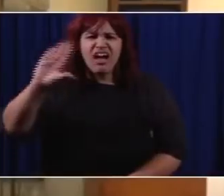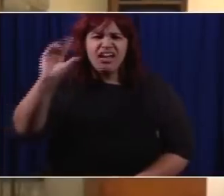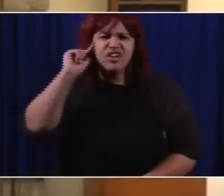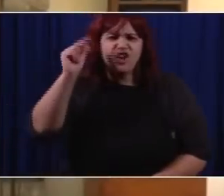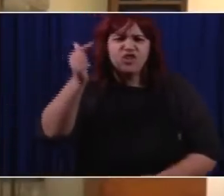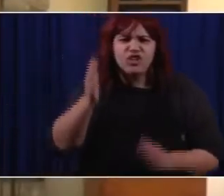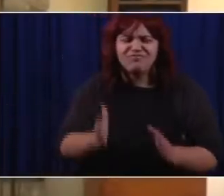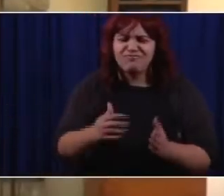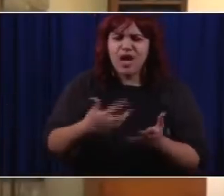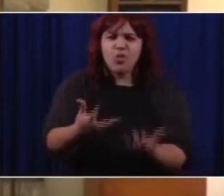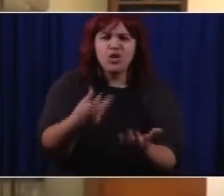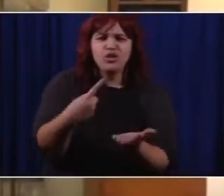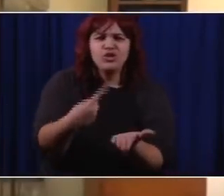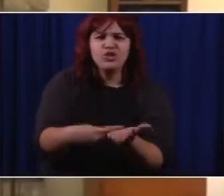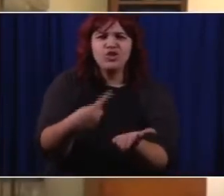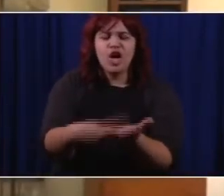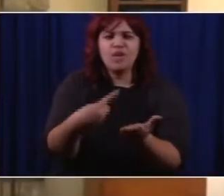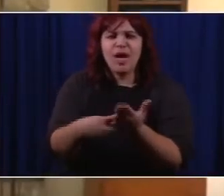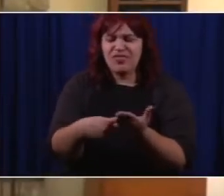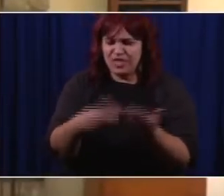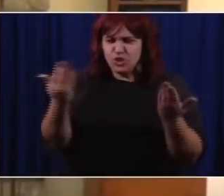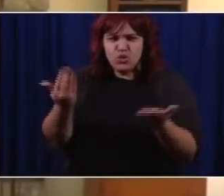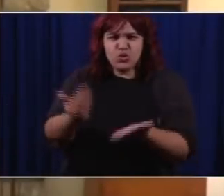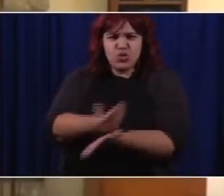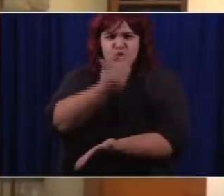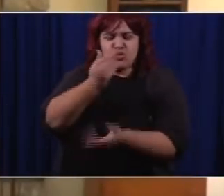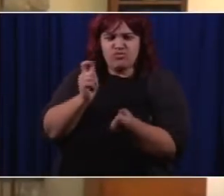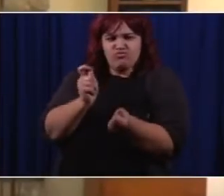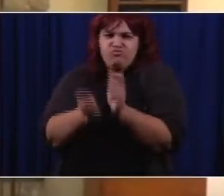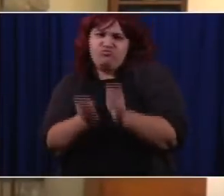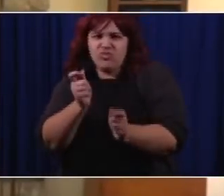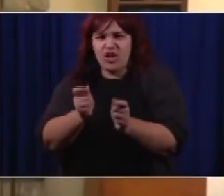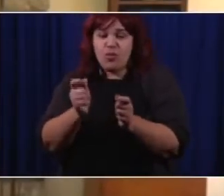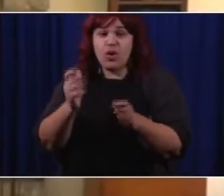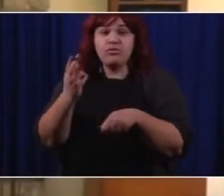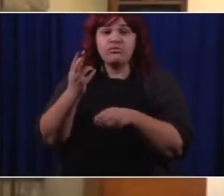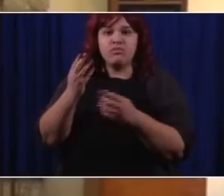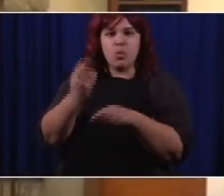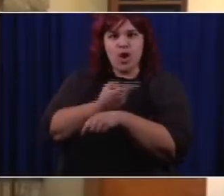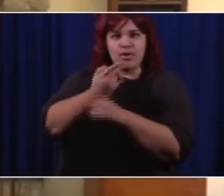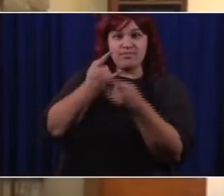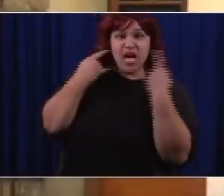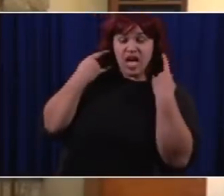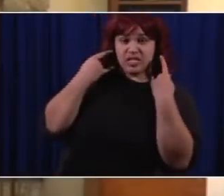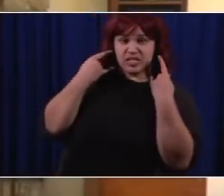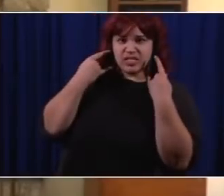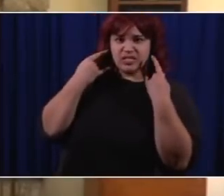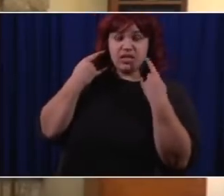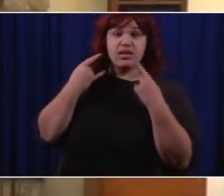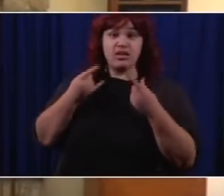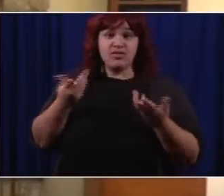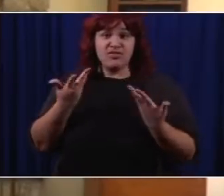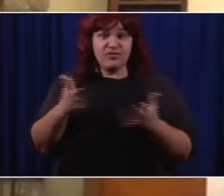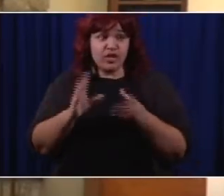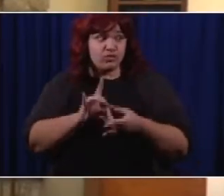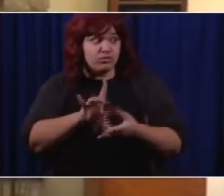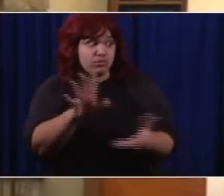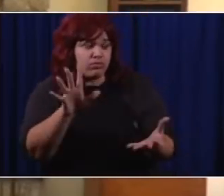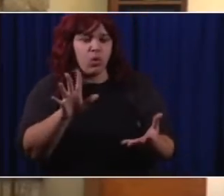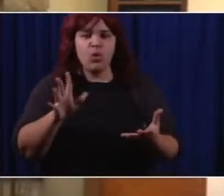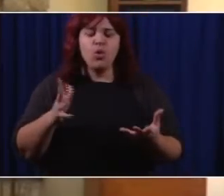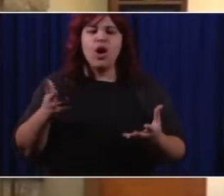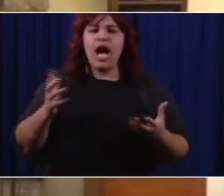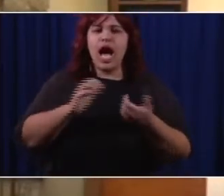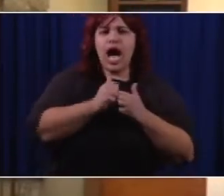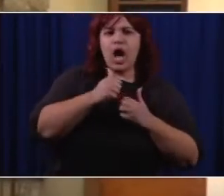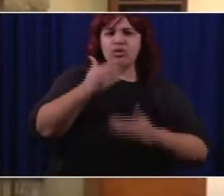mechanics of the modified mask order. First off, has that come out yet? Secondly, how do you envision this working? Your staff from the